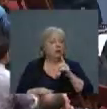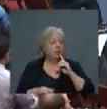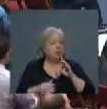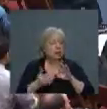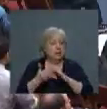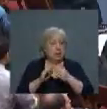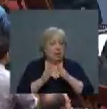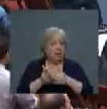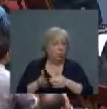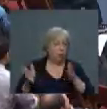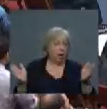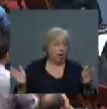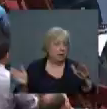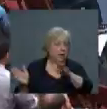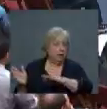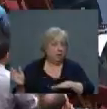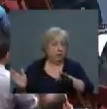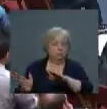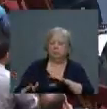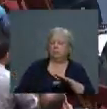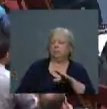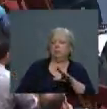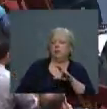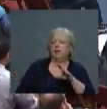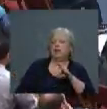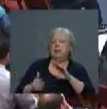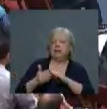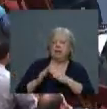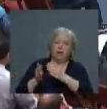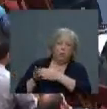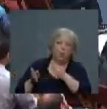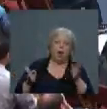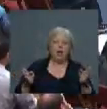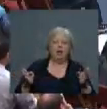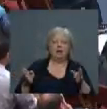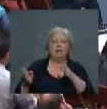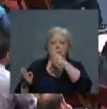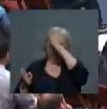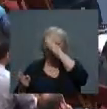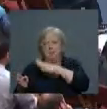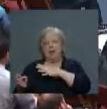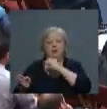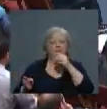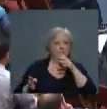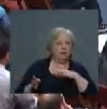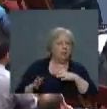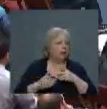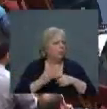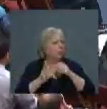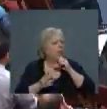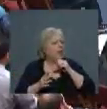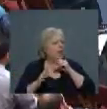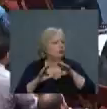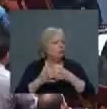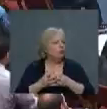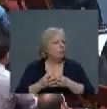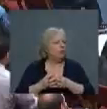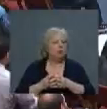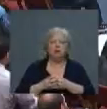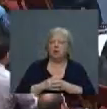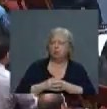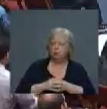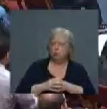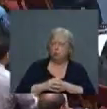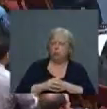citywide area? Is that what it says? I think that's citywide, female and male, yes. And what age group? You have